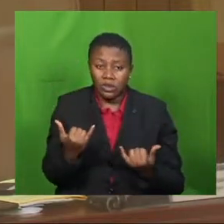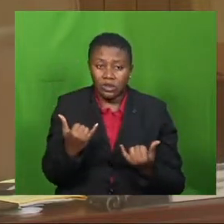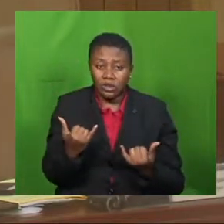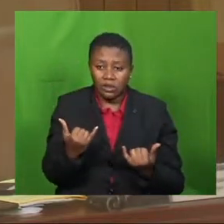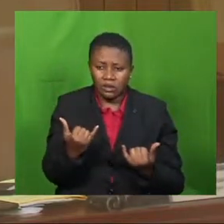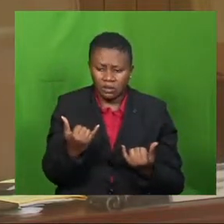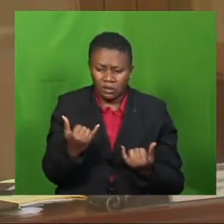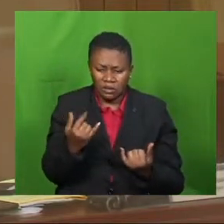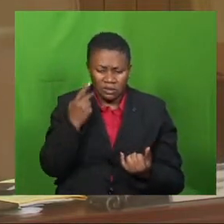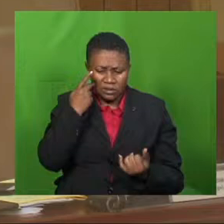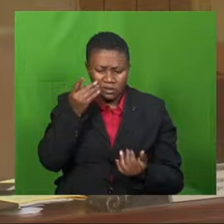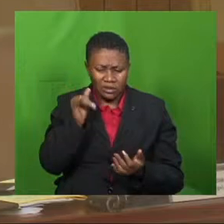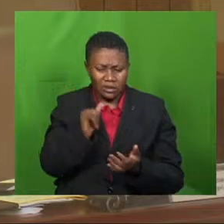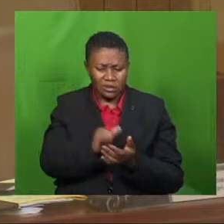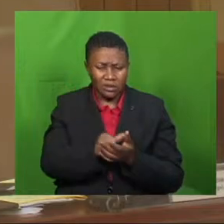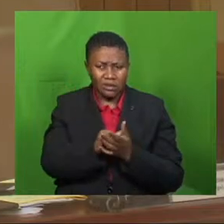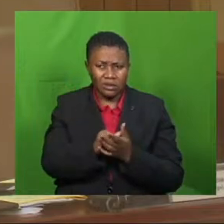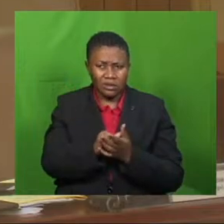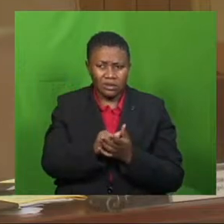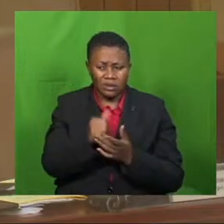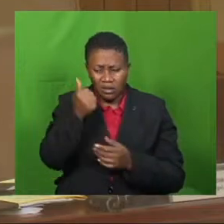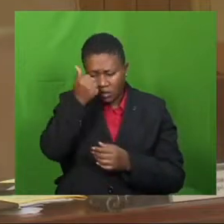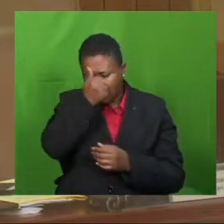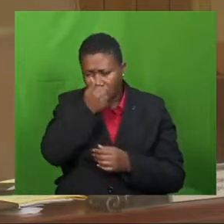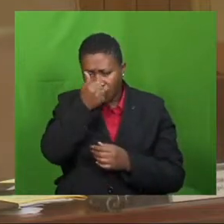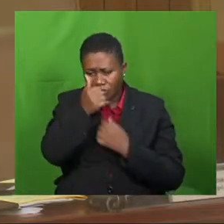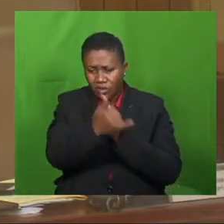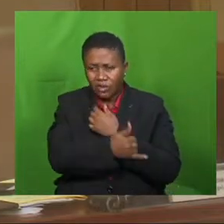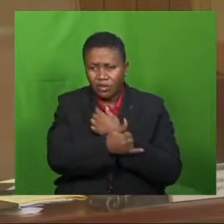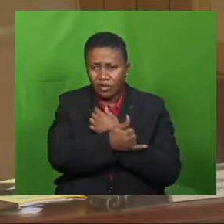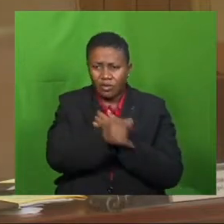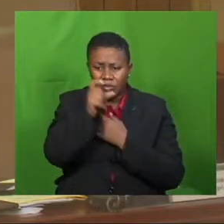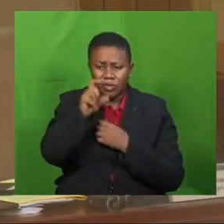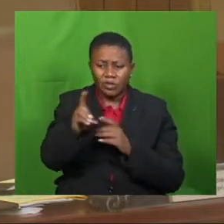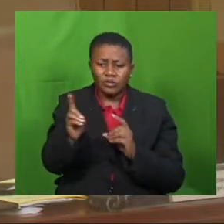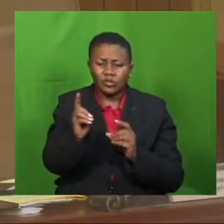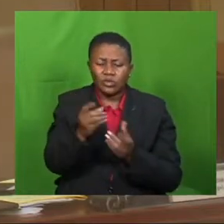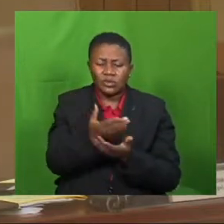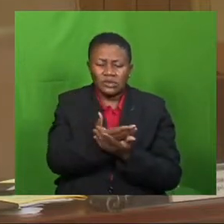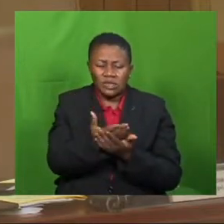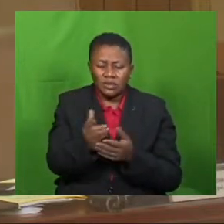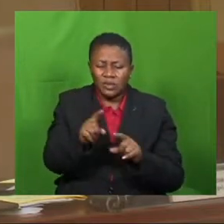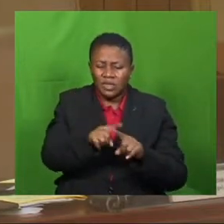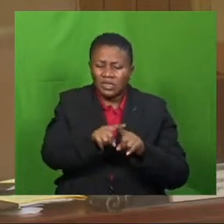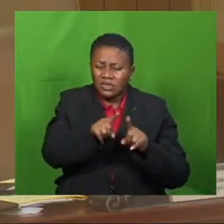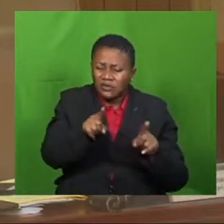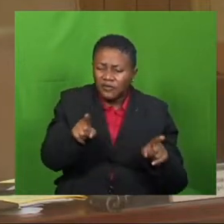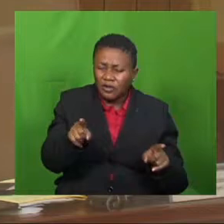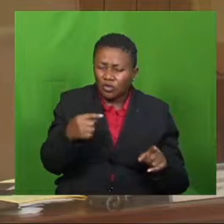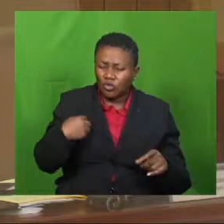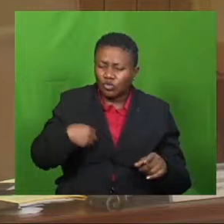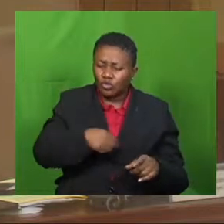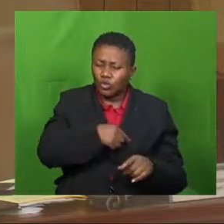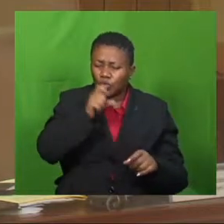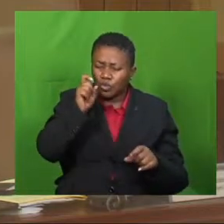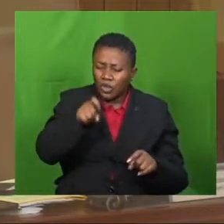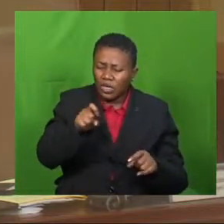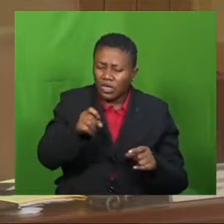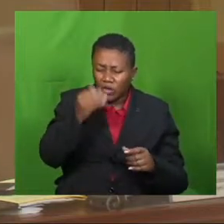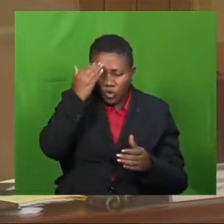African countries must do something differently in order for us to aggressively deal with